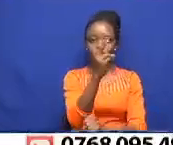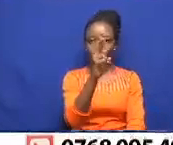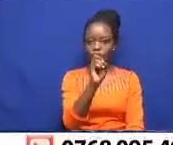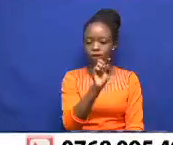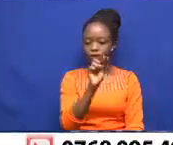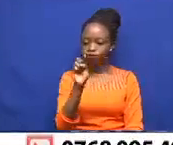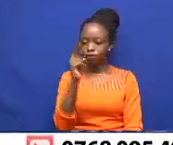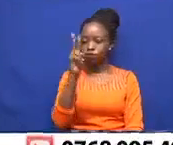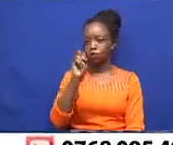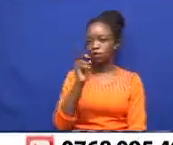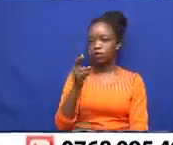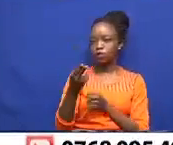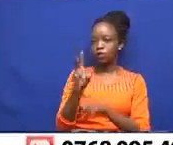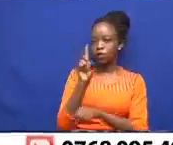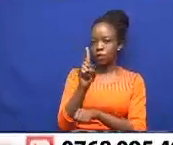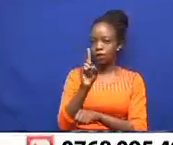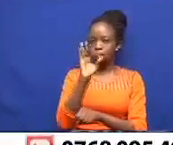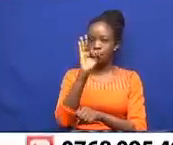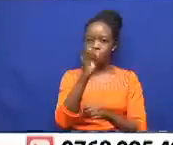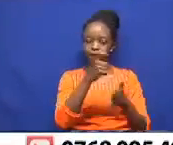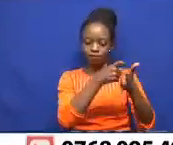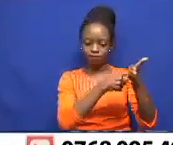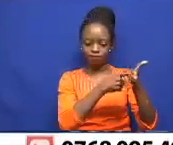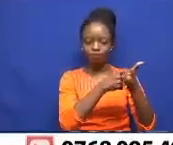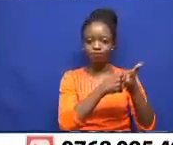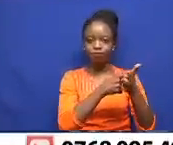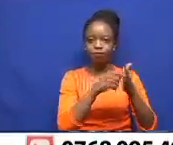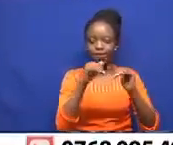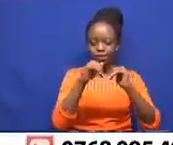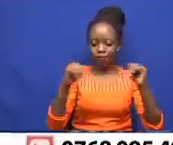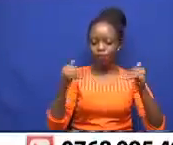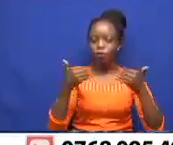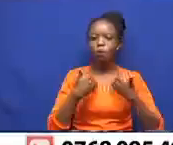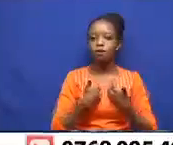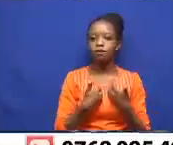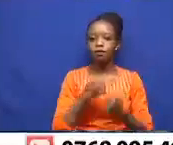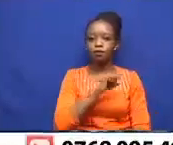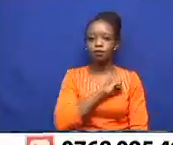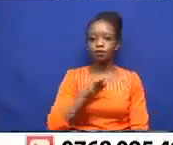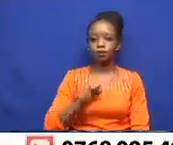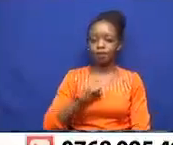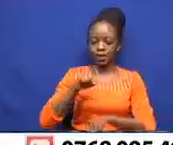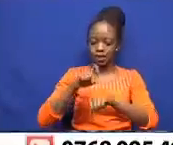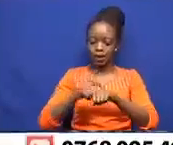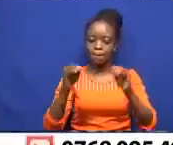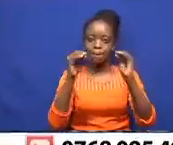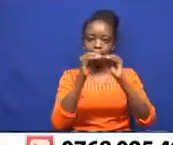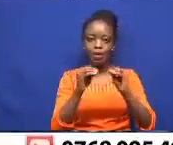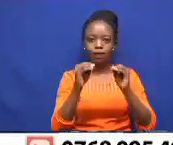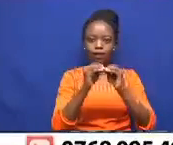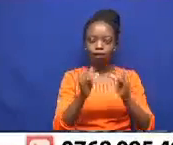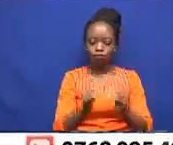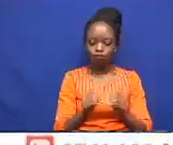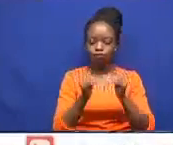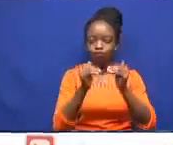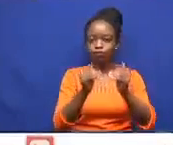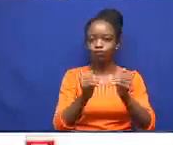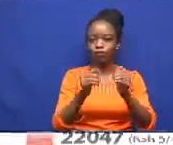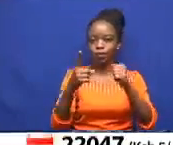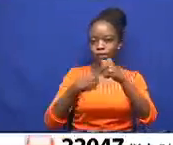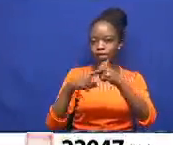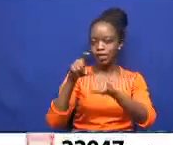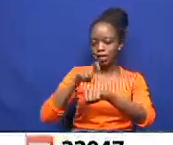2020-2021. The third generation formula causing more division in the Senate after the sitting was adjourned for the sixth